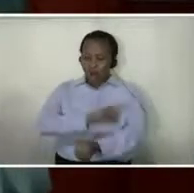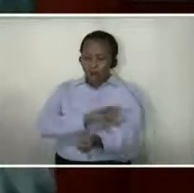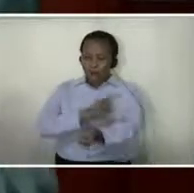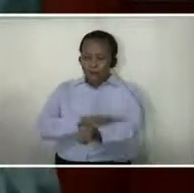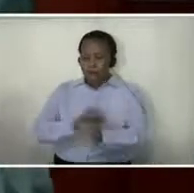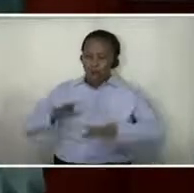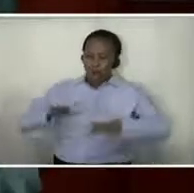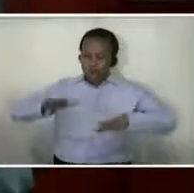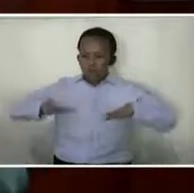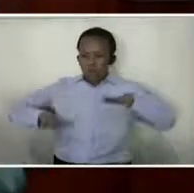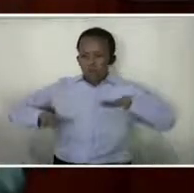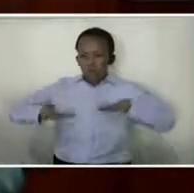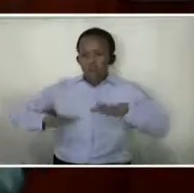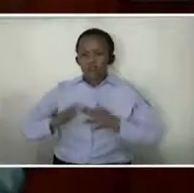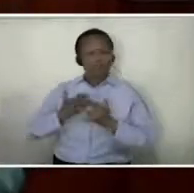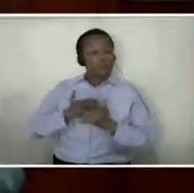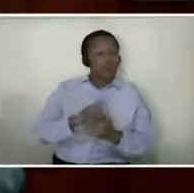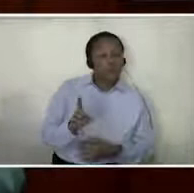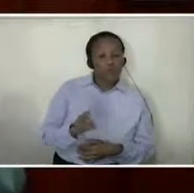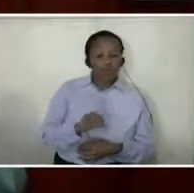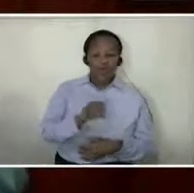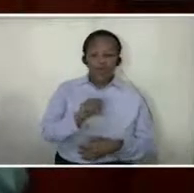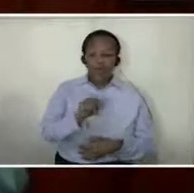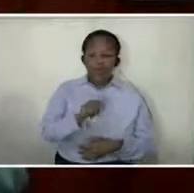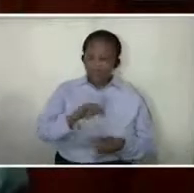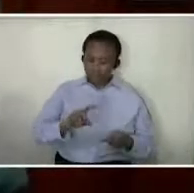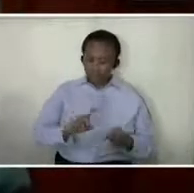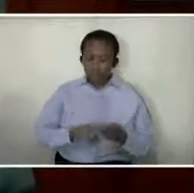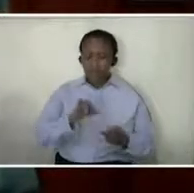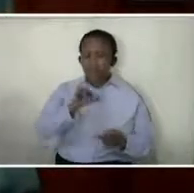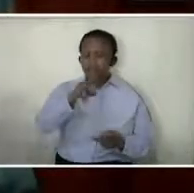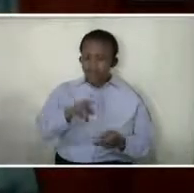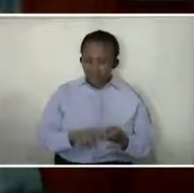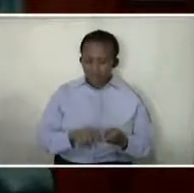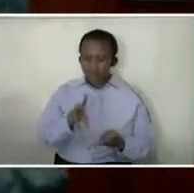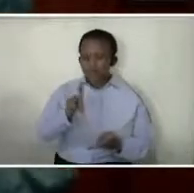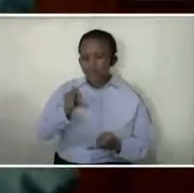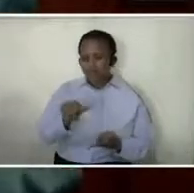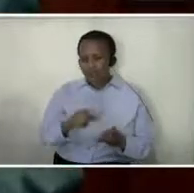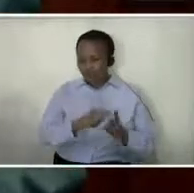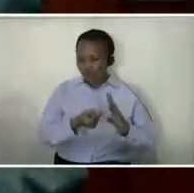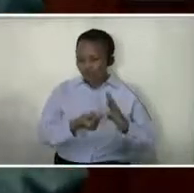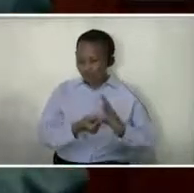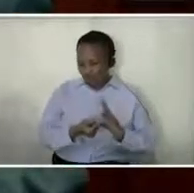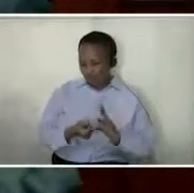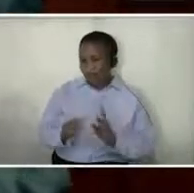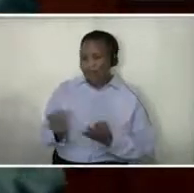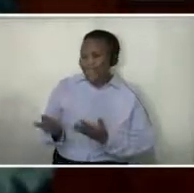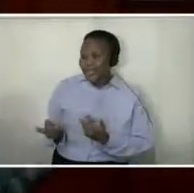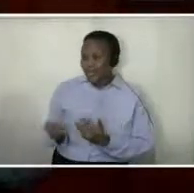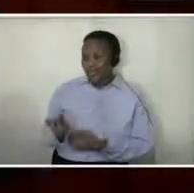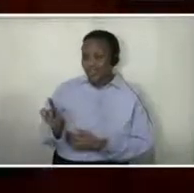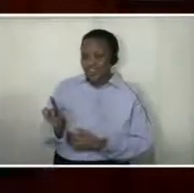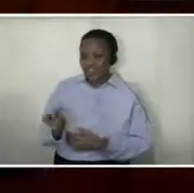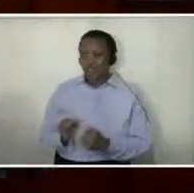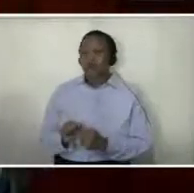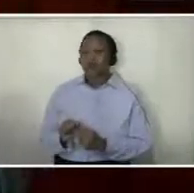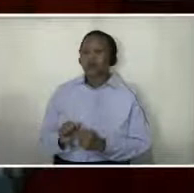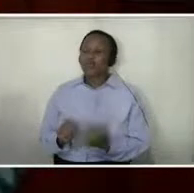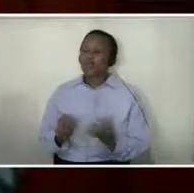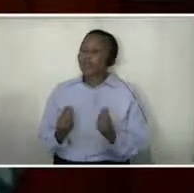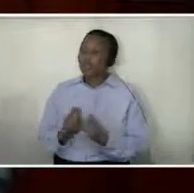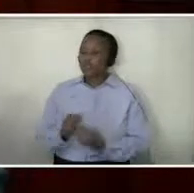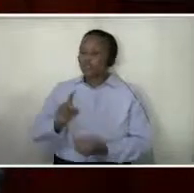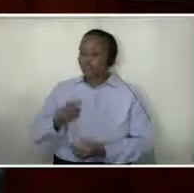was between the ANC, IFP, and DA. Expectedly, what was to be